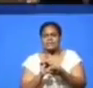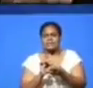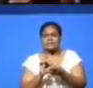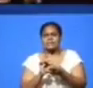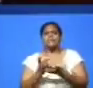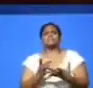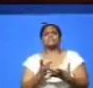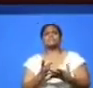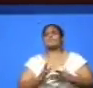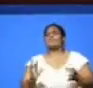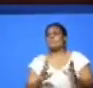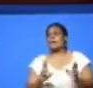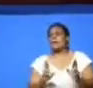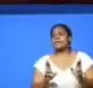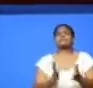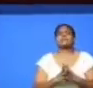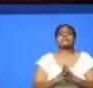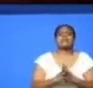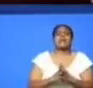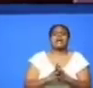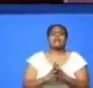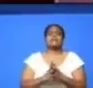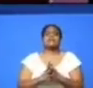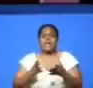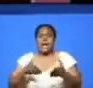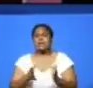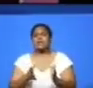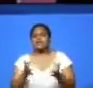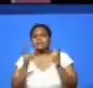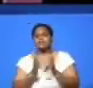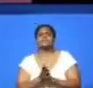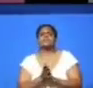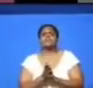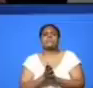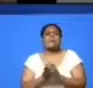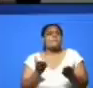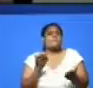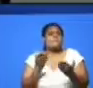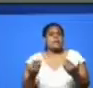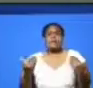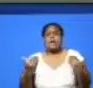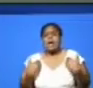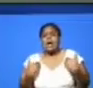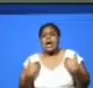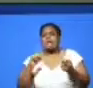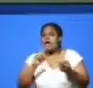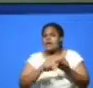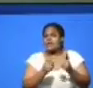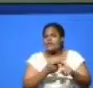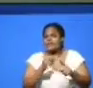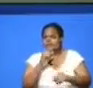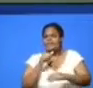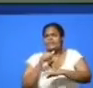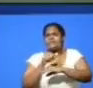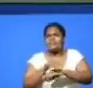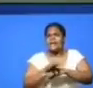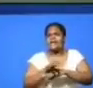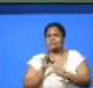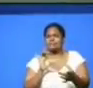your instrument. And let me buy you some more seconds just in case you have a friend that you didn't get to send the link